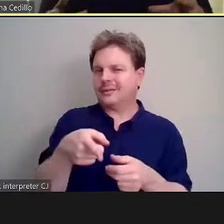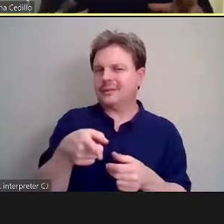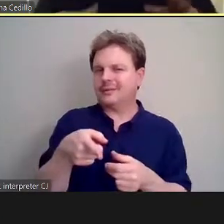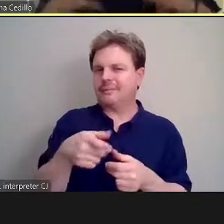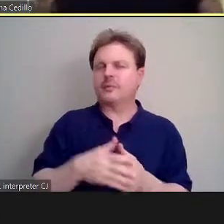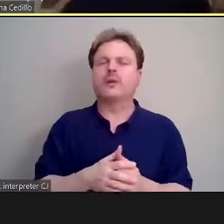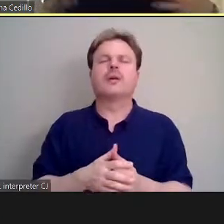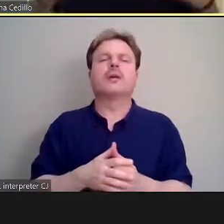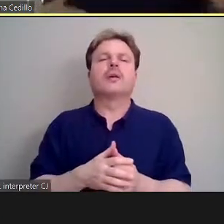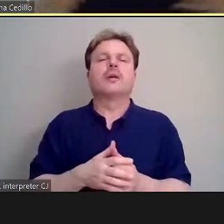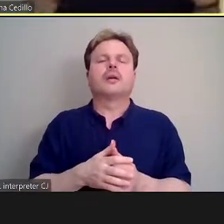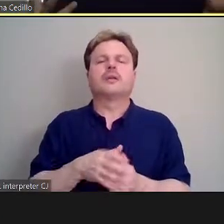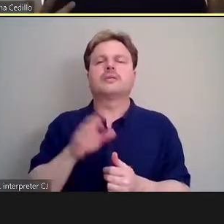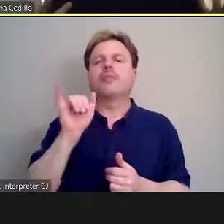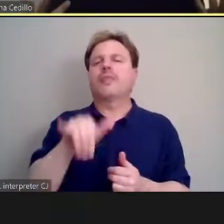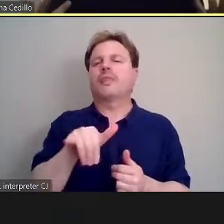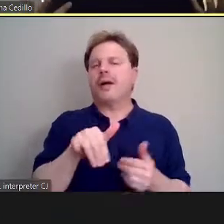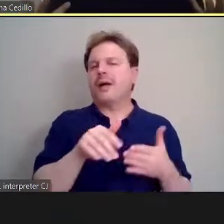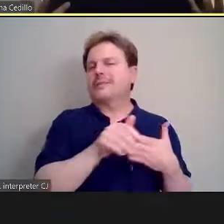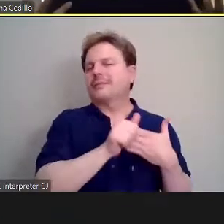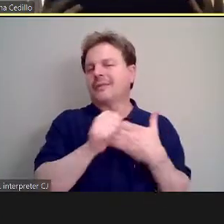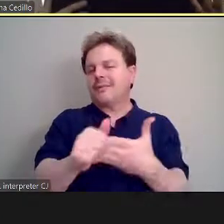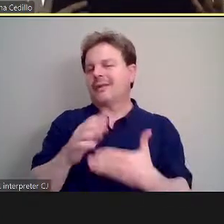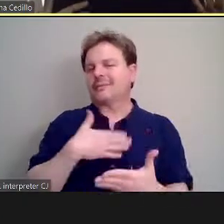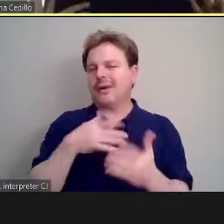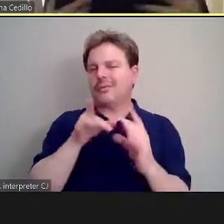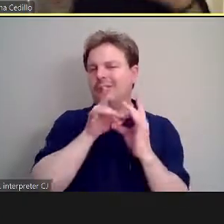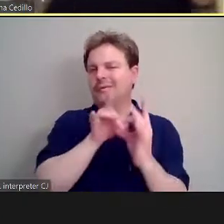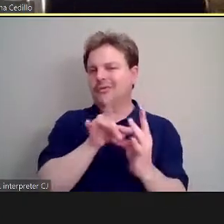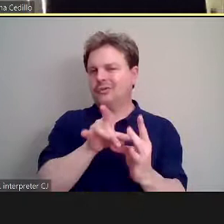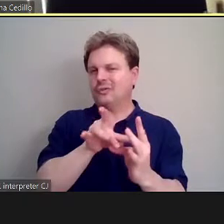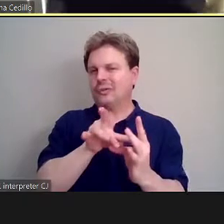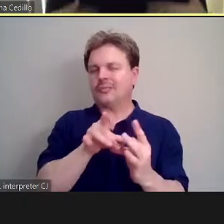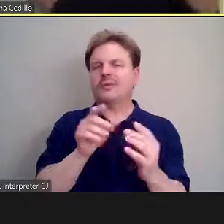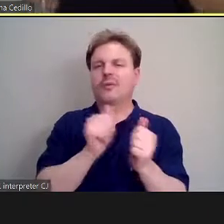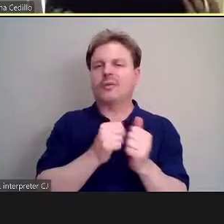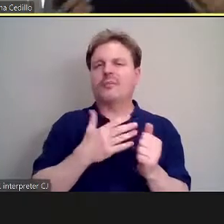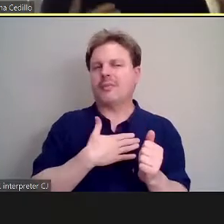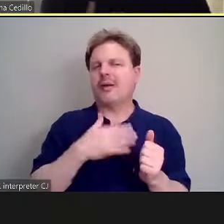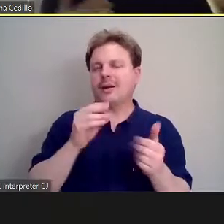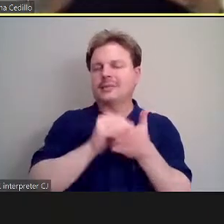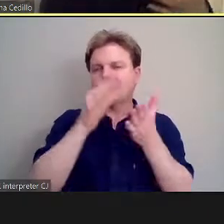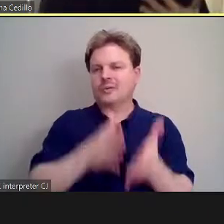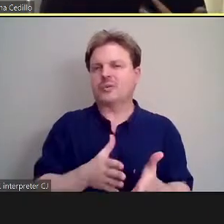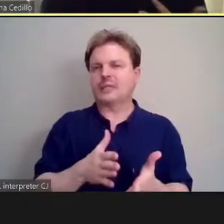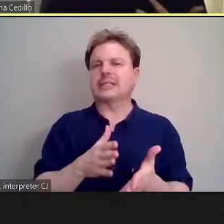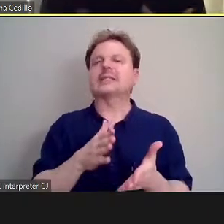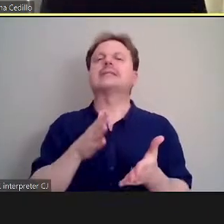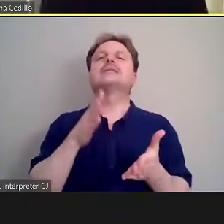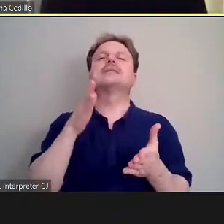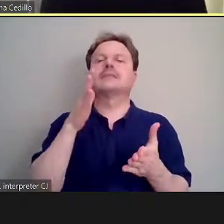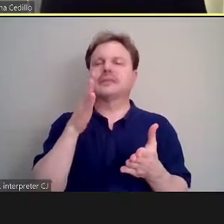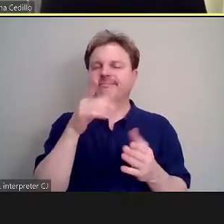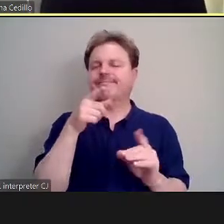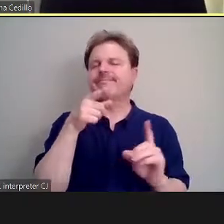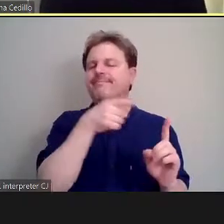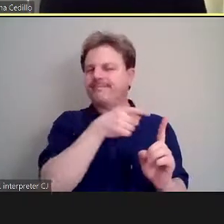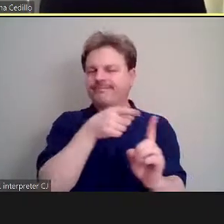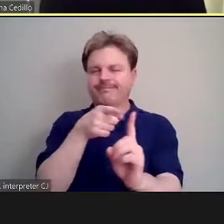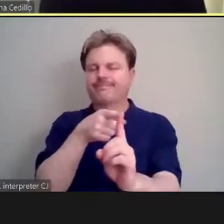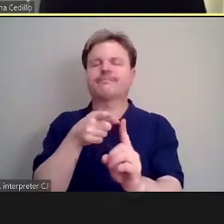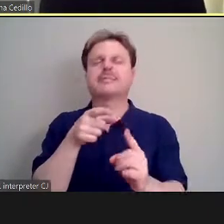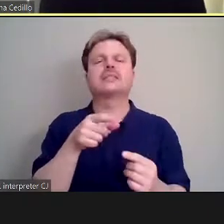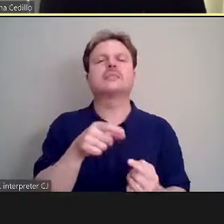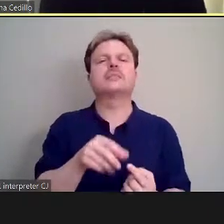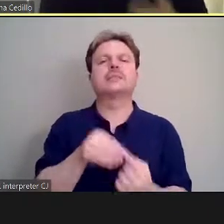that guides my relationship with my students in very specific ways.